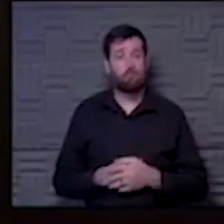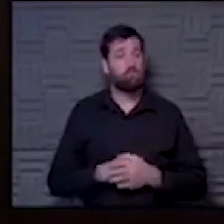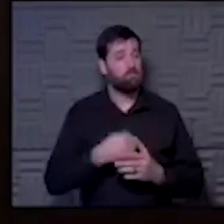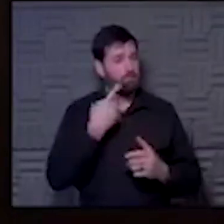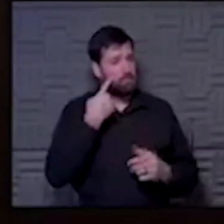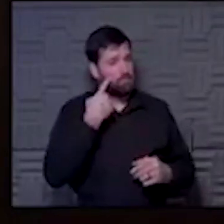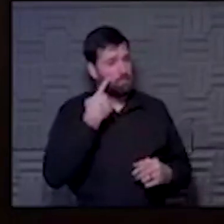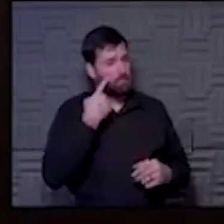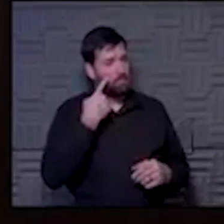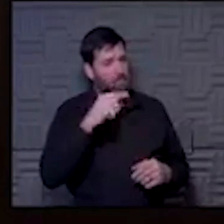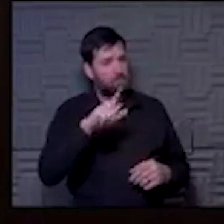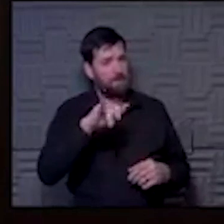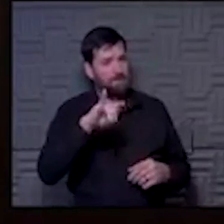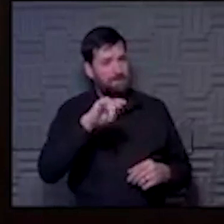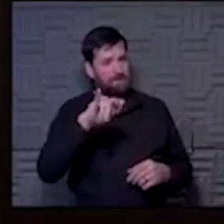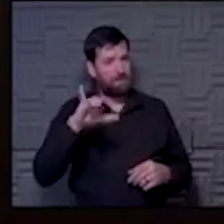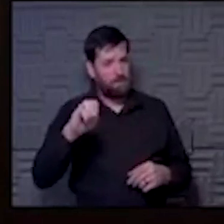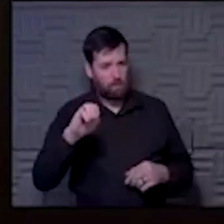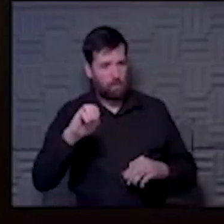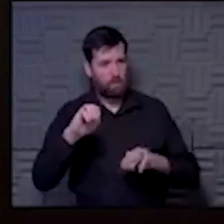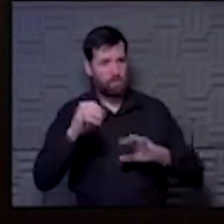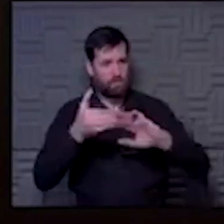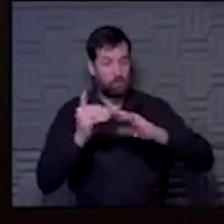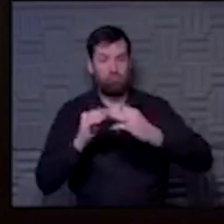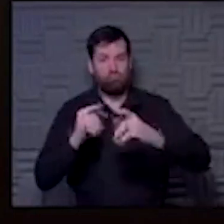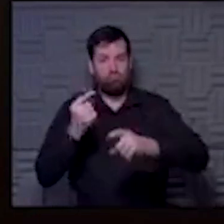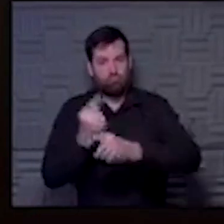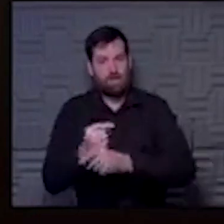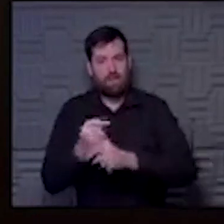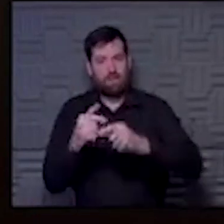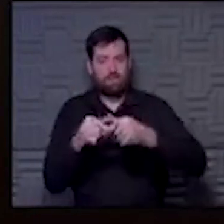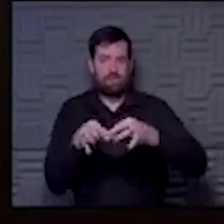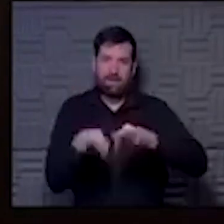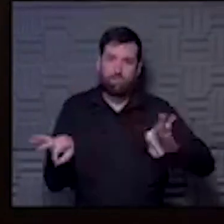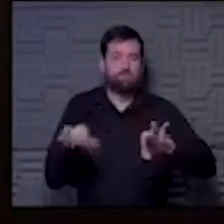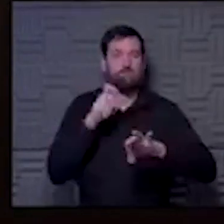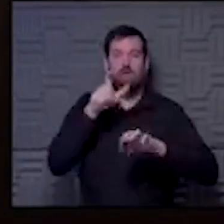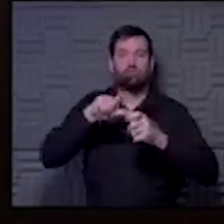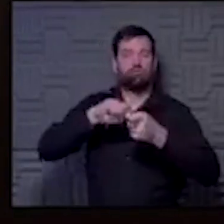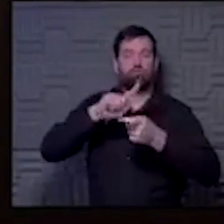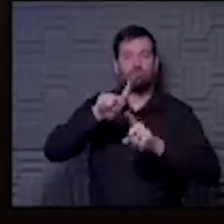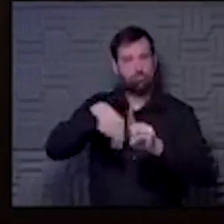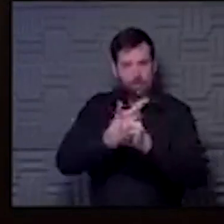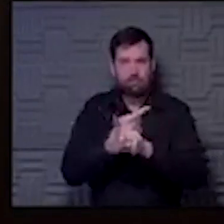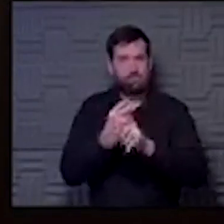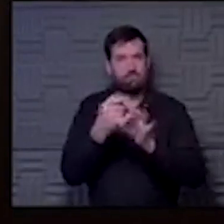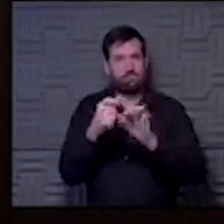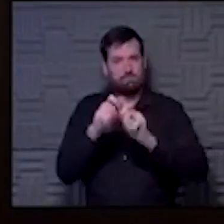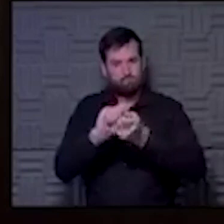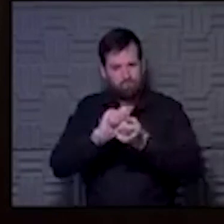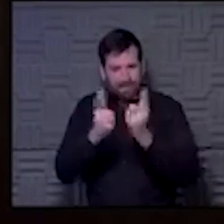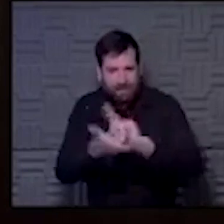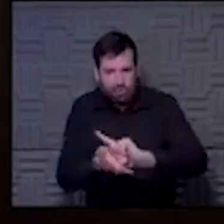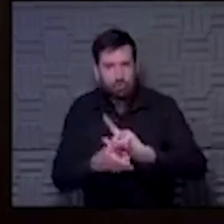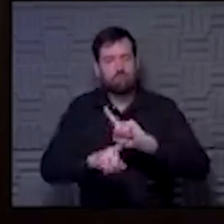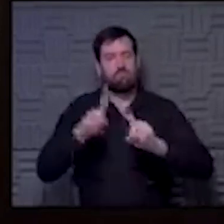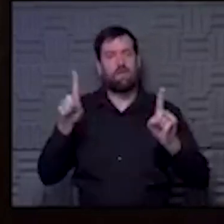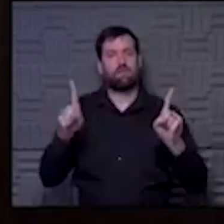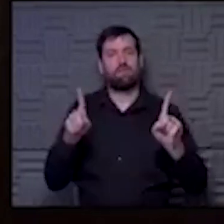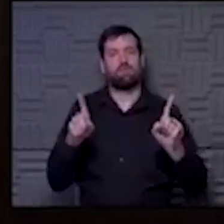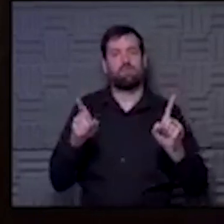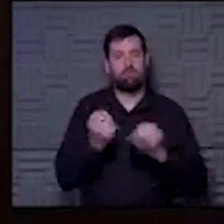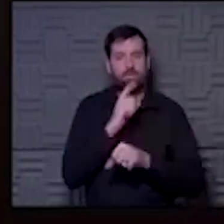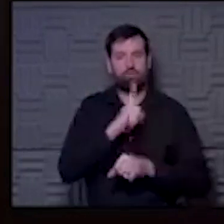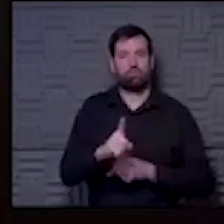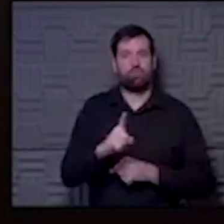community, definitely language and the right language, not only just translation into Spanish, but just making sure that we have